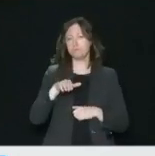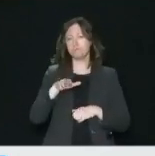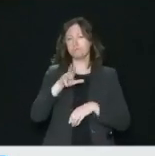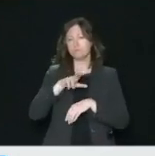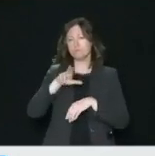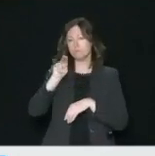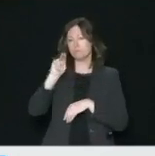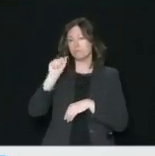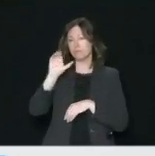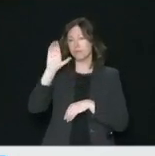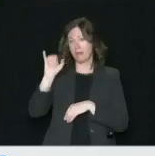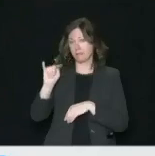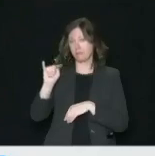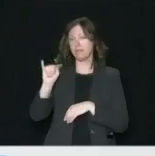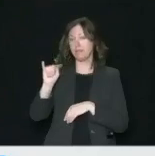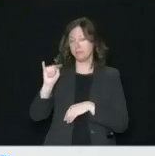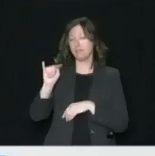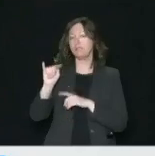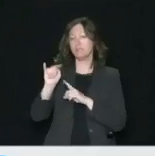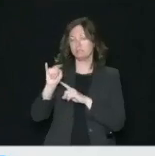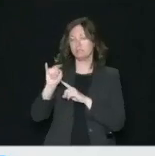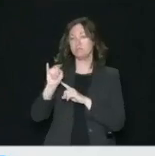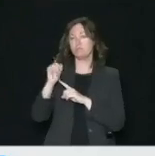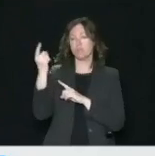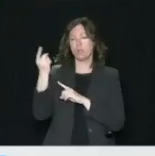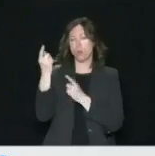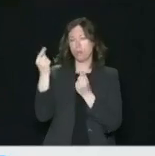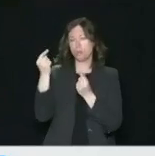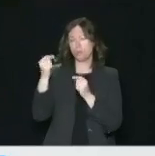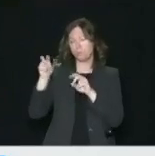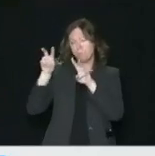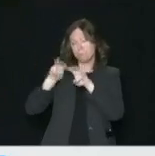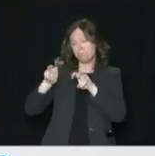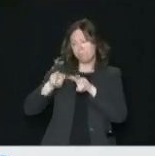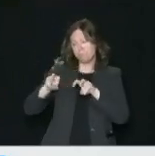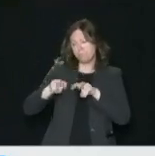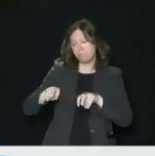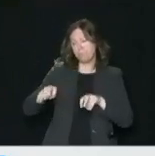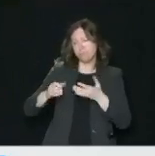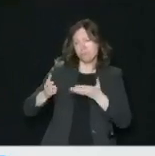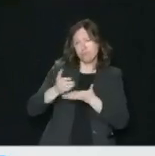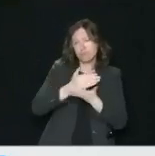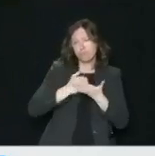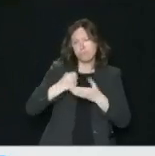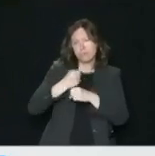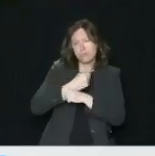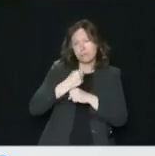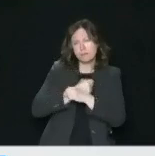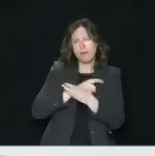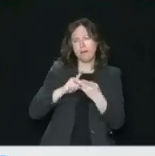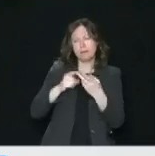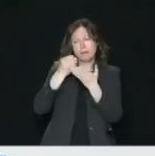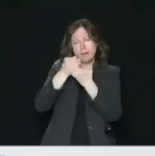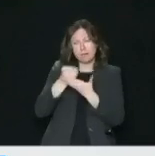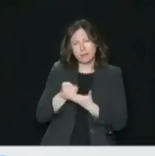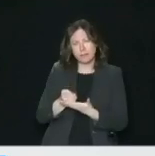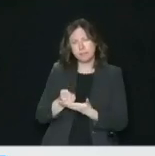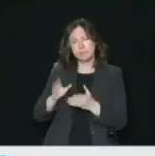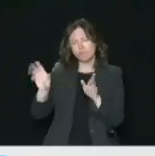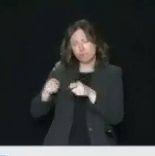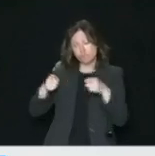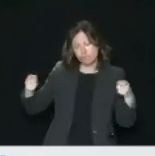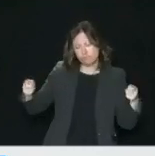Together Canada provide people in Canada of all ages 24 hours a day and 7 days a week with immediate, free,